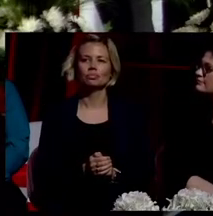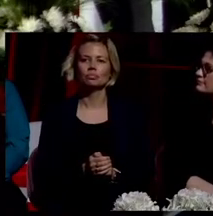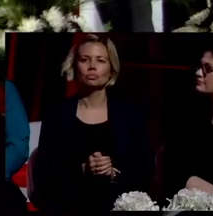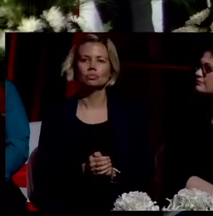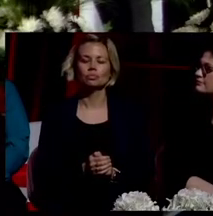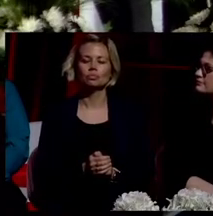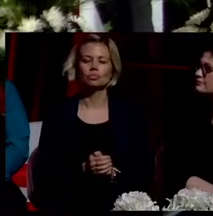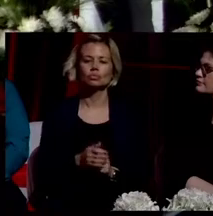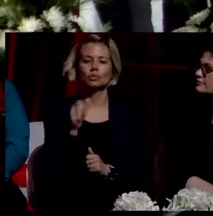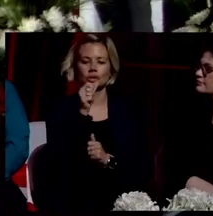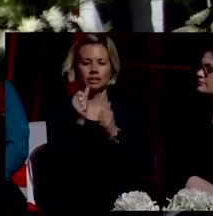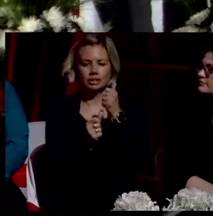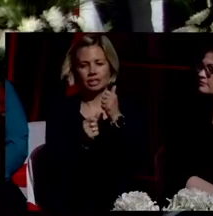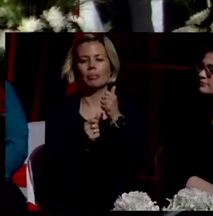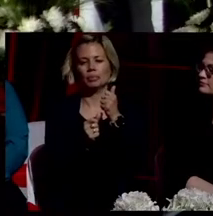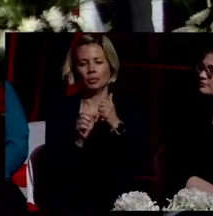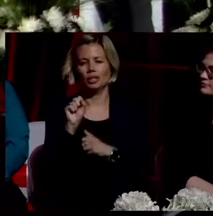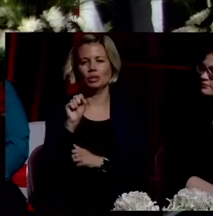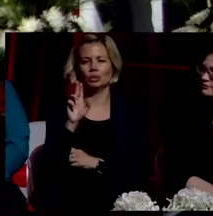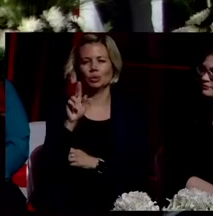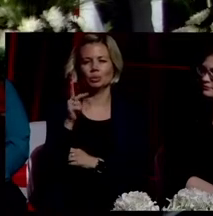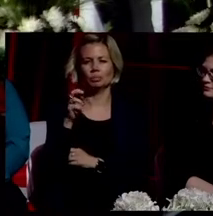Deputy Superintendent Deborah Burstoff.